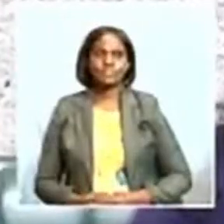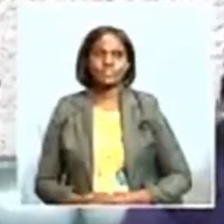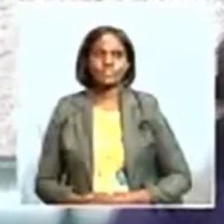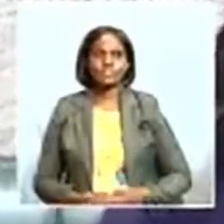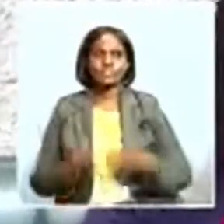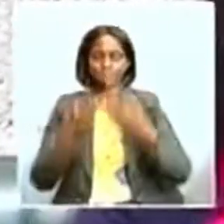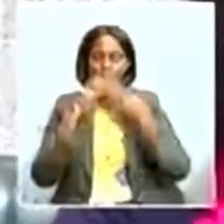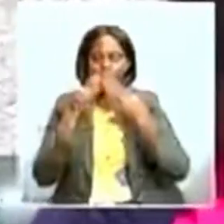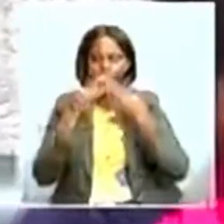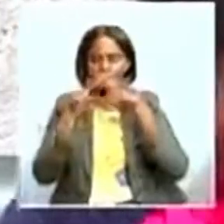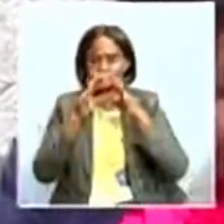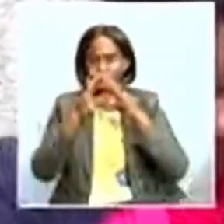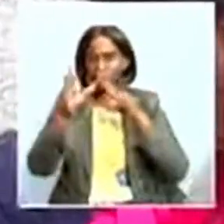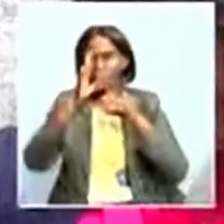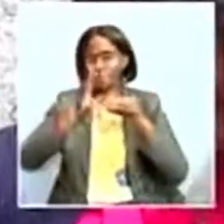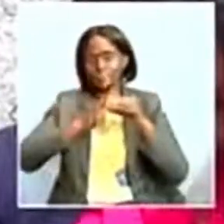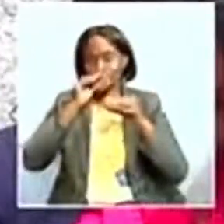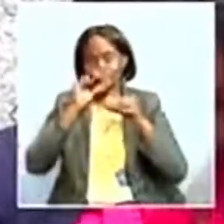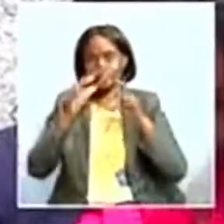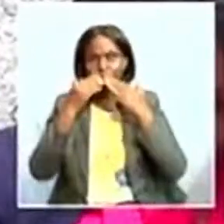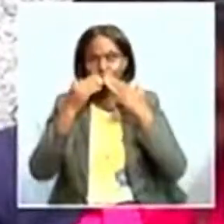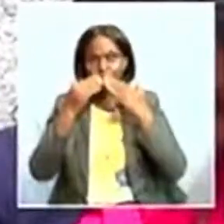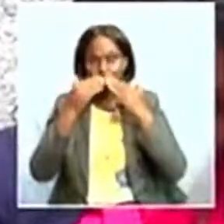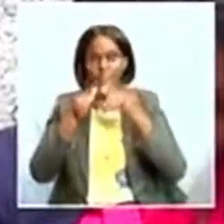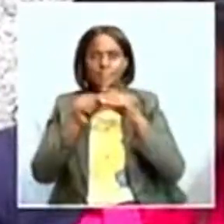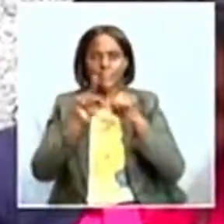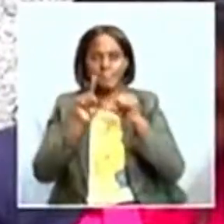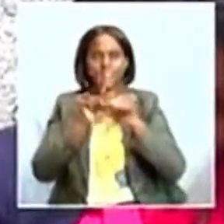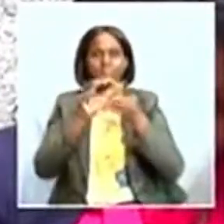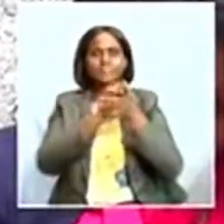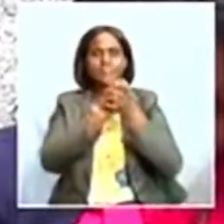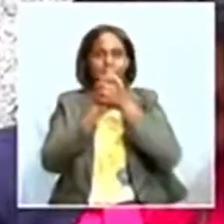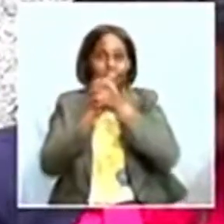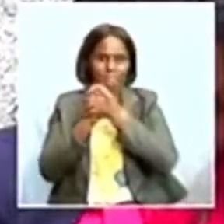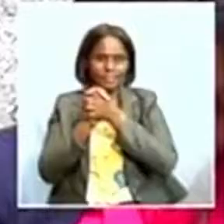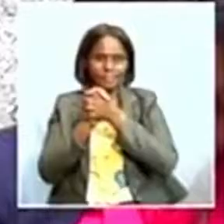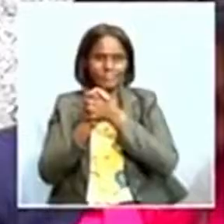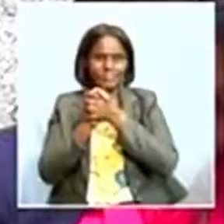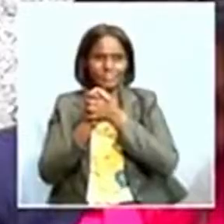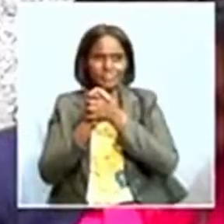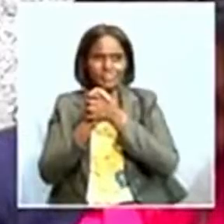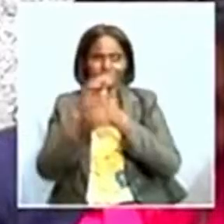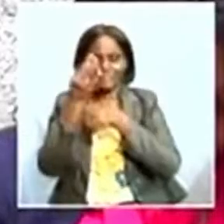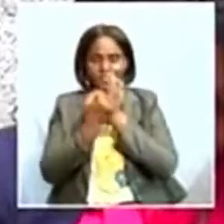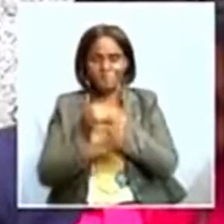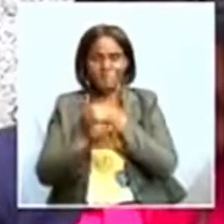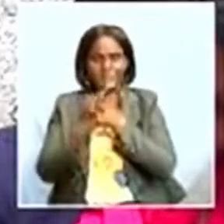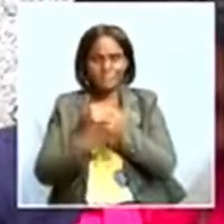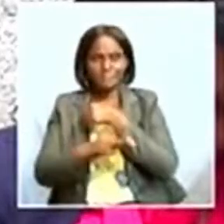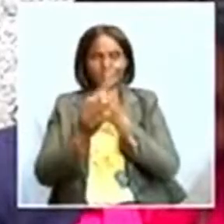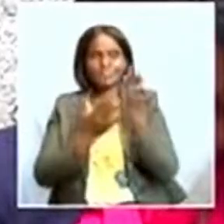Thank you very much, Madam Speaker, and the greetings from the Foreign Service.